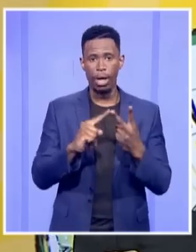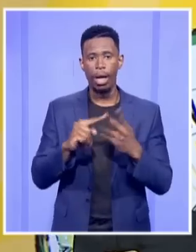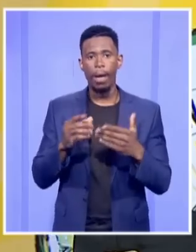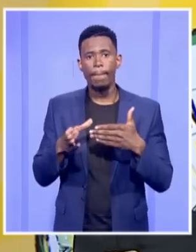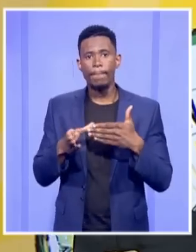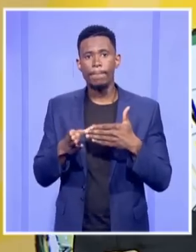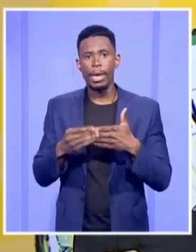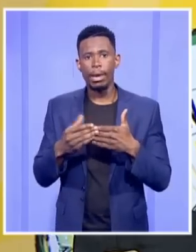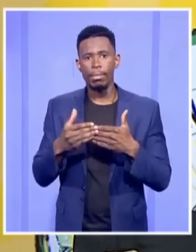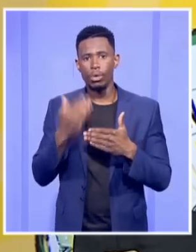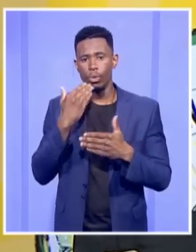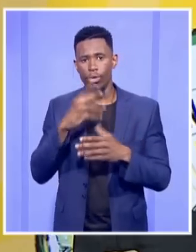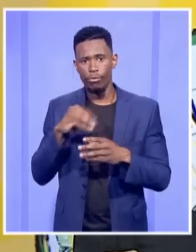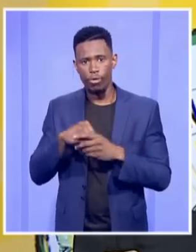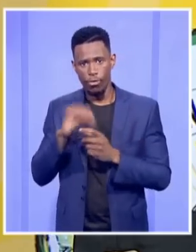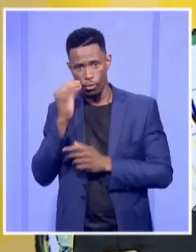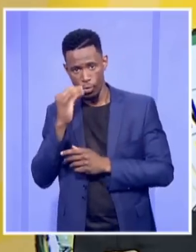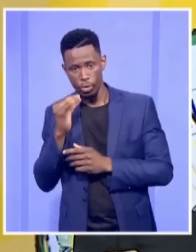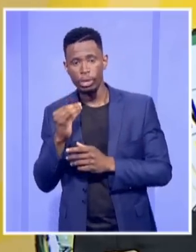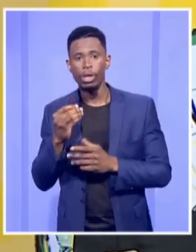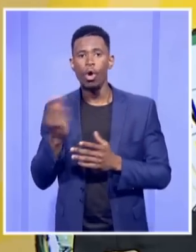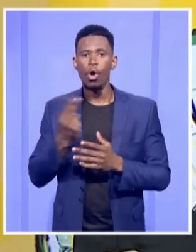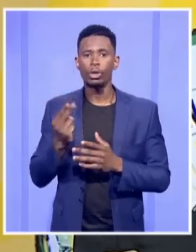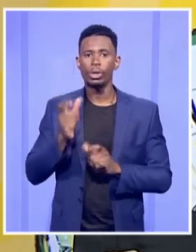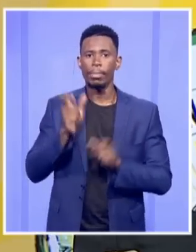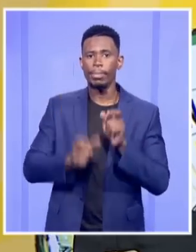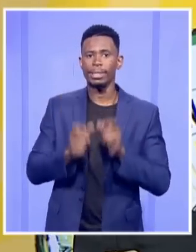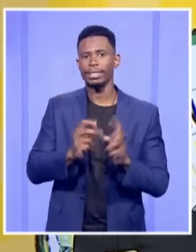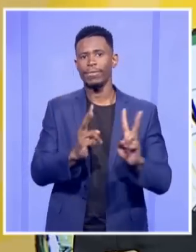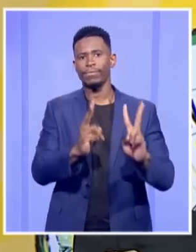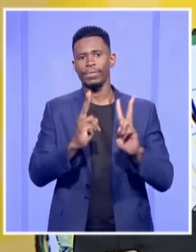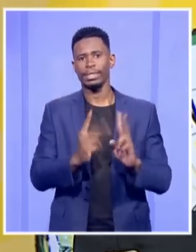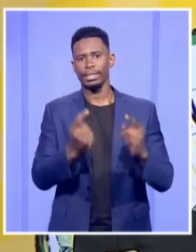sure that this place is safe for everyone.